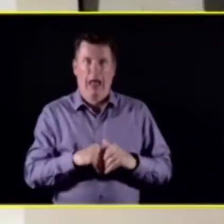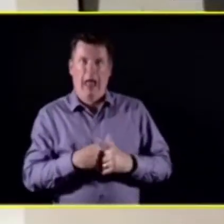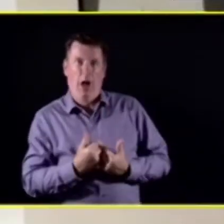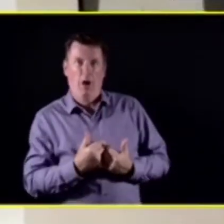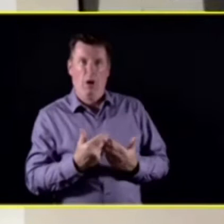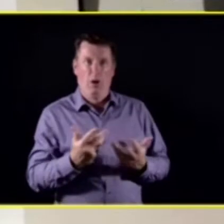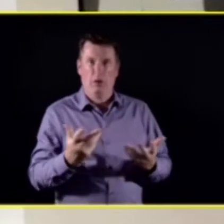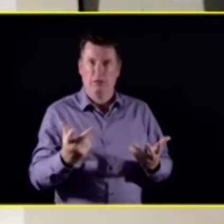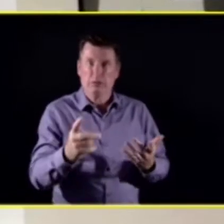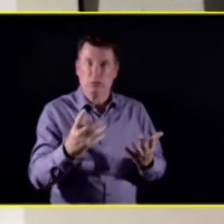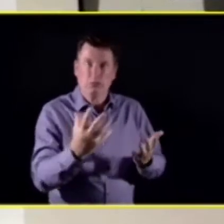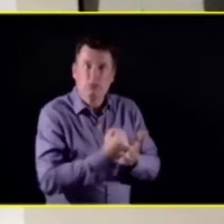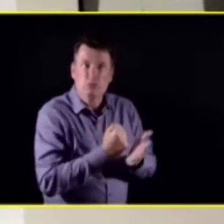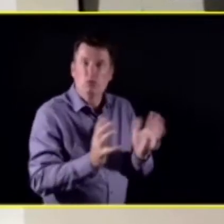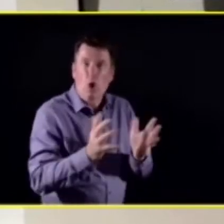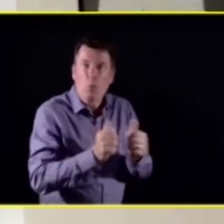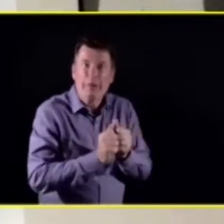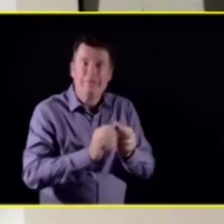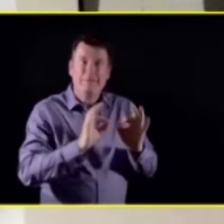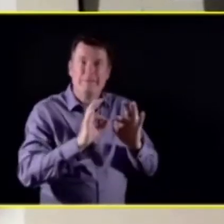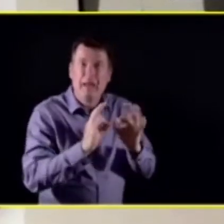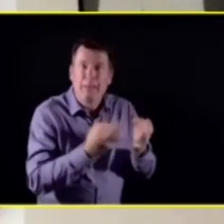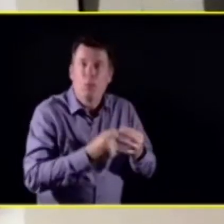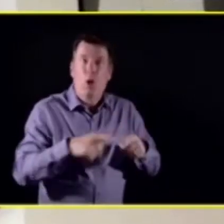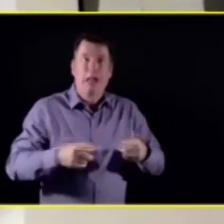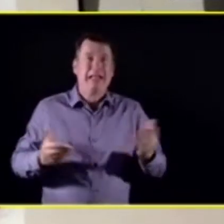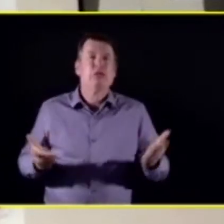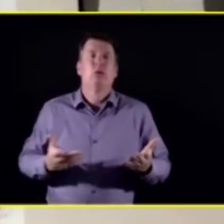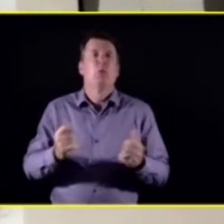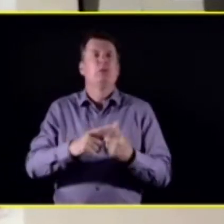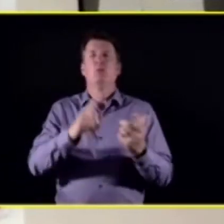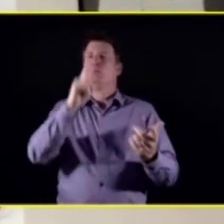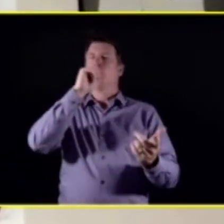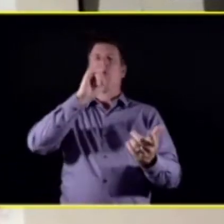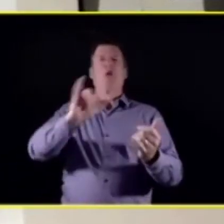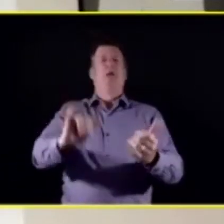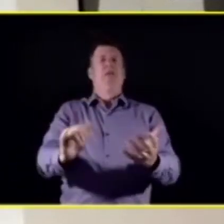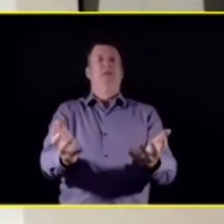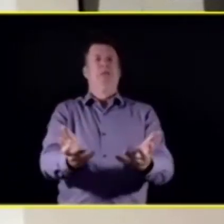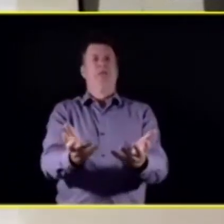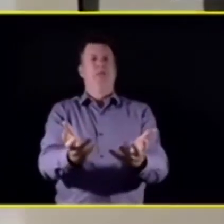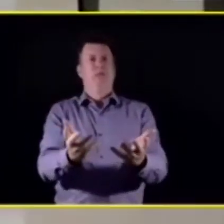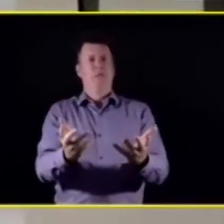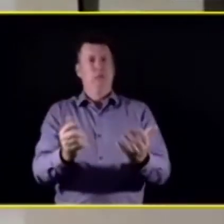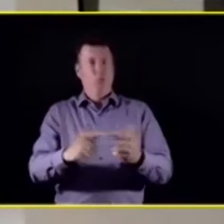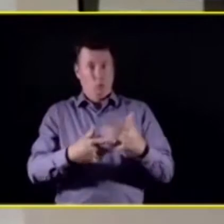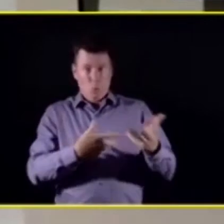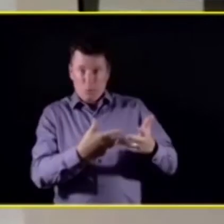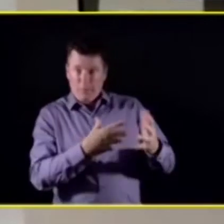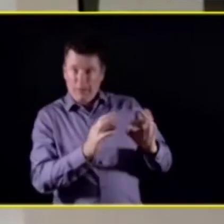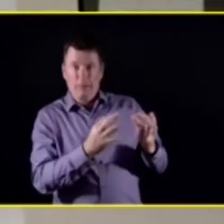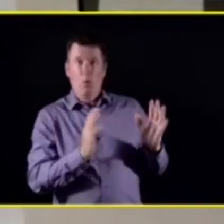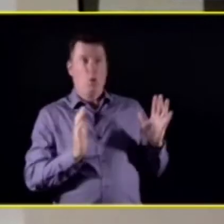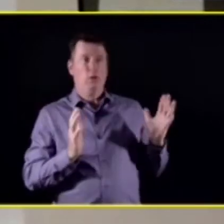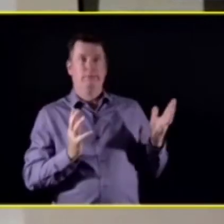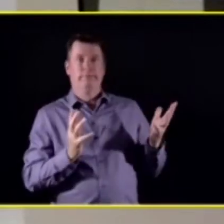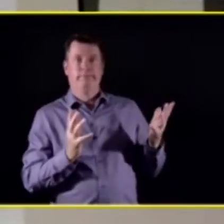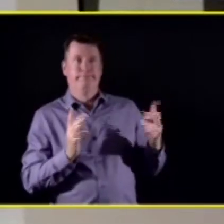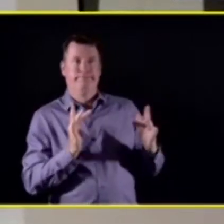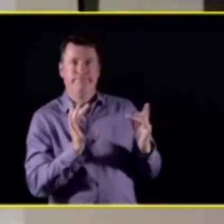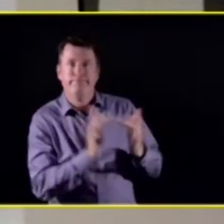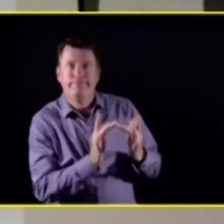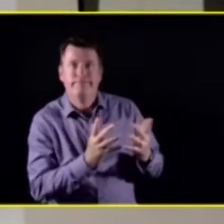you were discharged from the hospital? Interact with who? With your family? Yes. Well, of course,